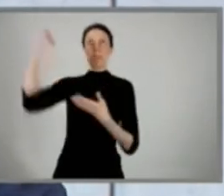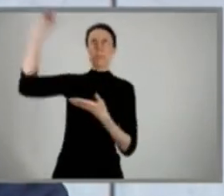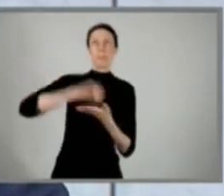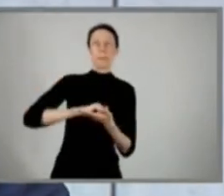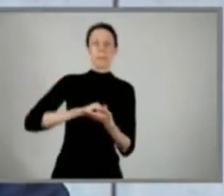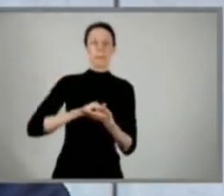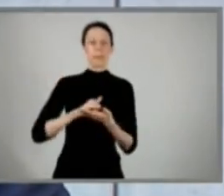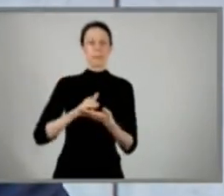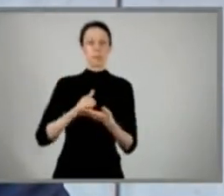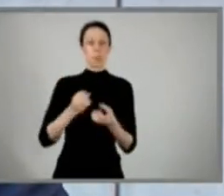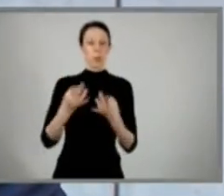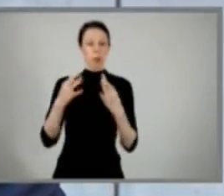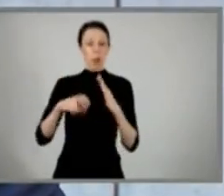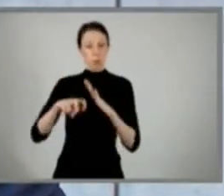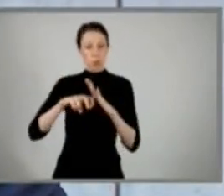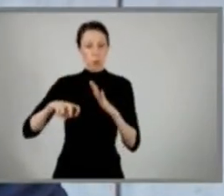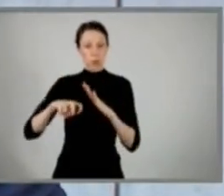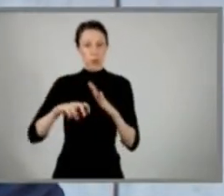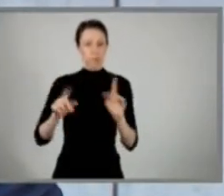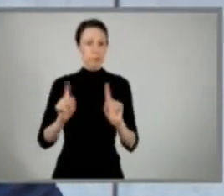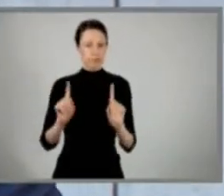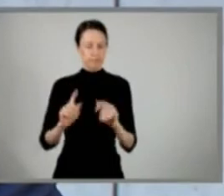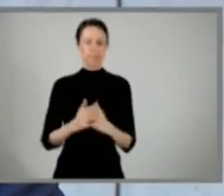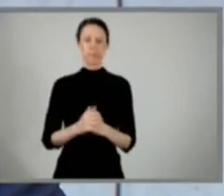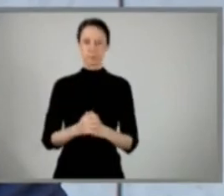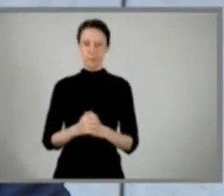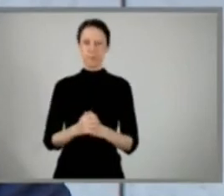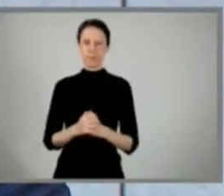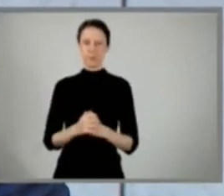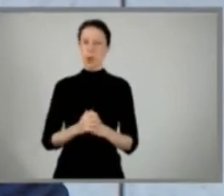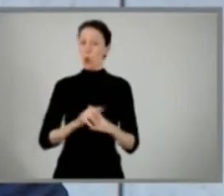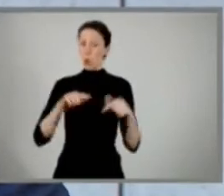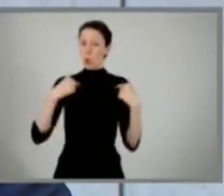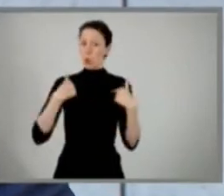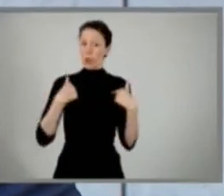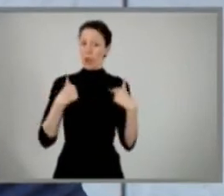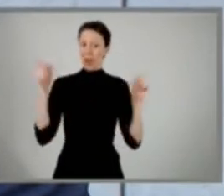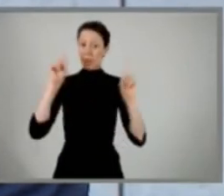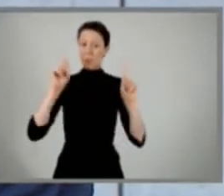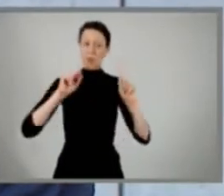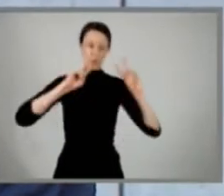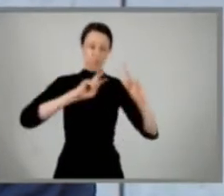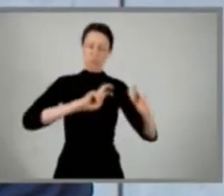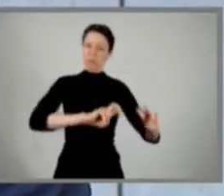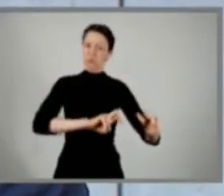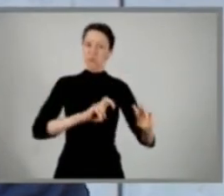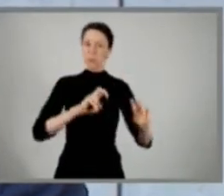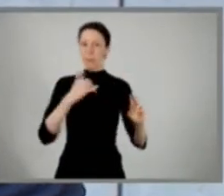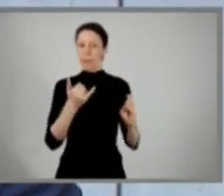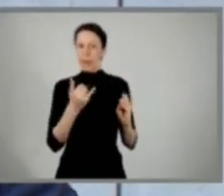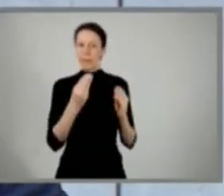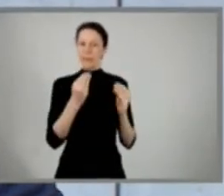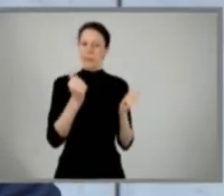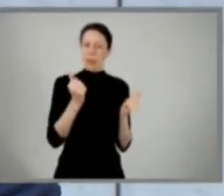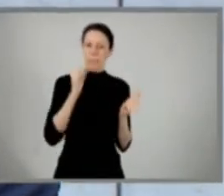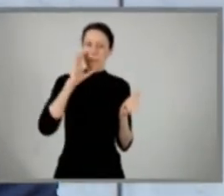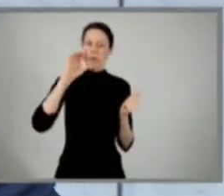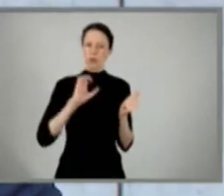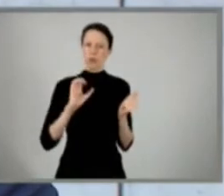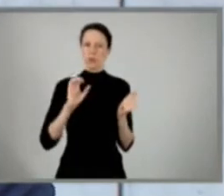We have a process where we're investigating other countries that could potentially be considered low risk, and Paul might want to comment on